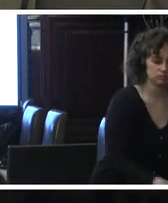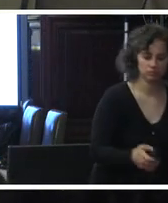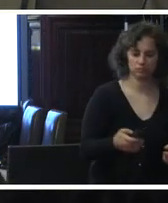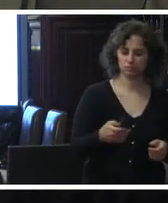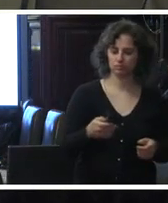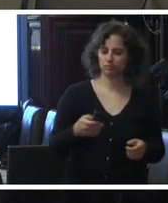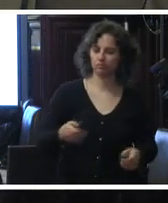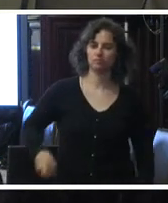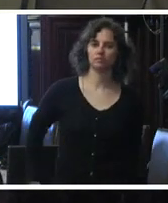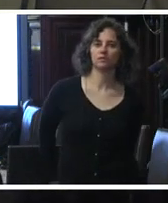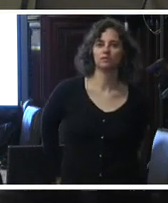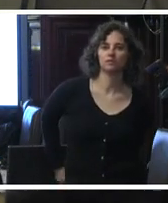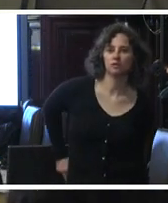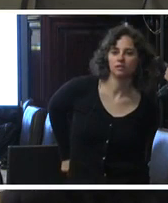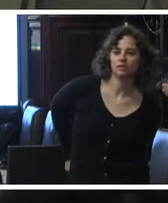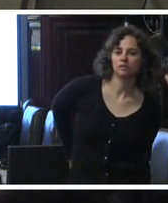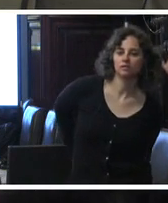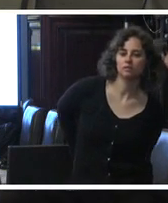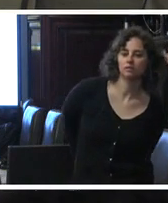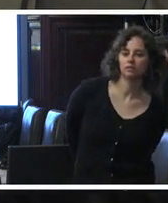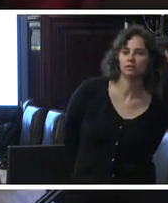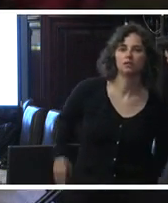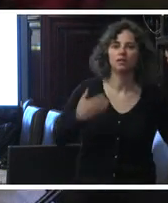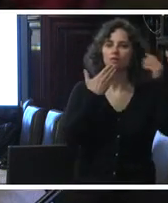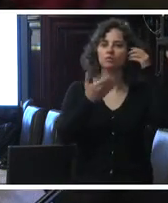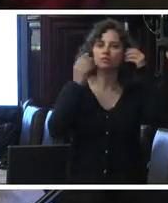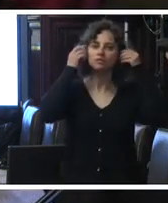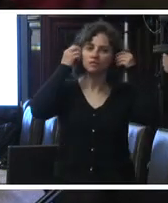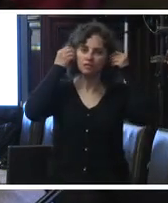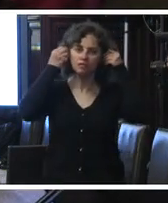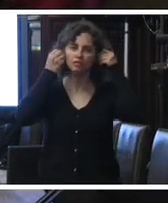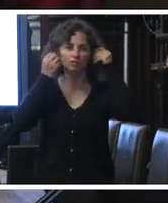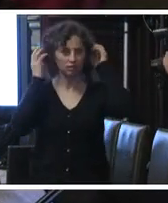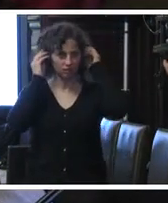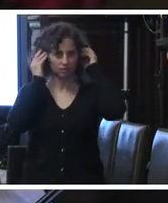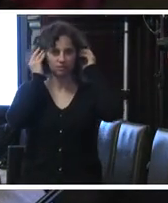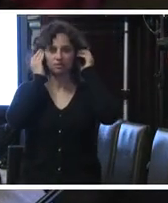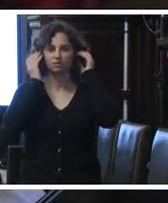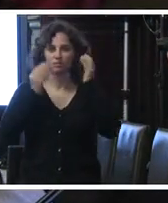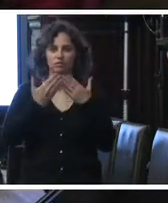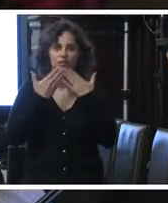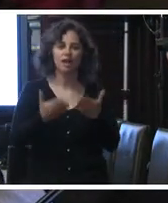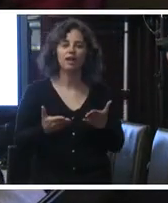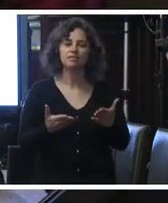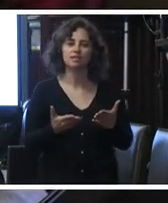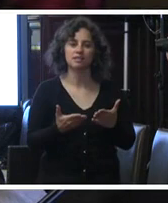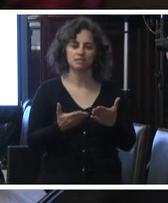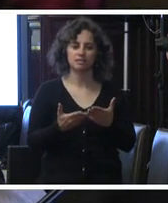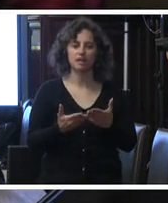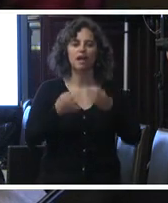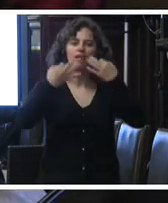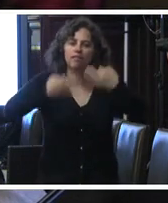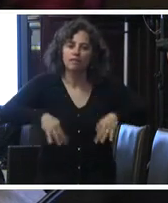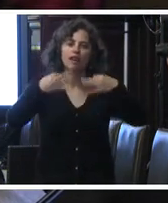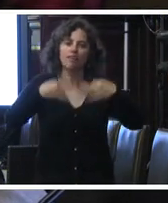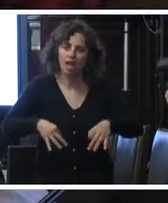Thank you very, very much, Antoine. I do take the